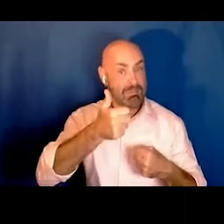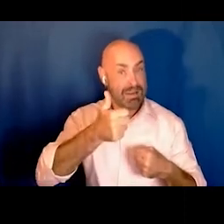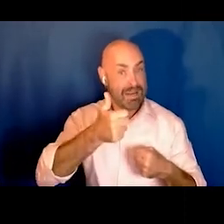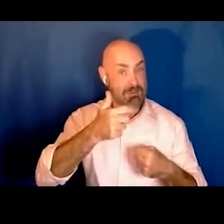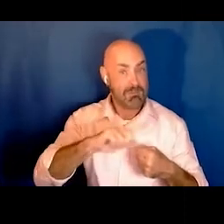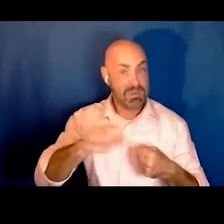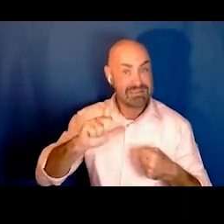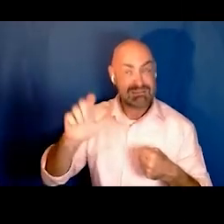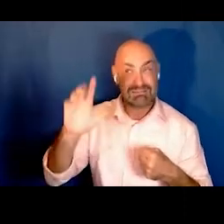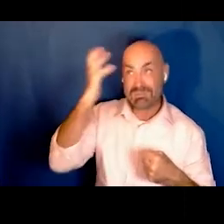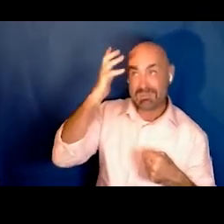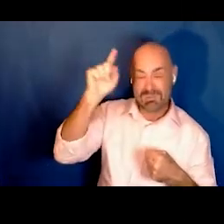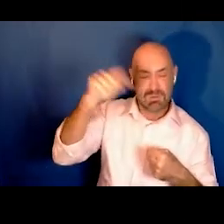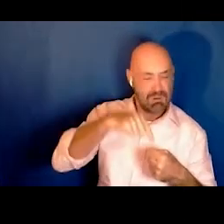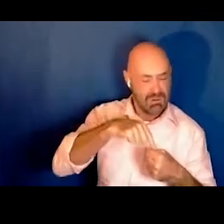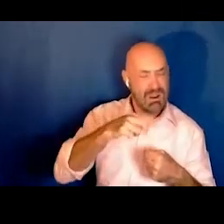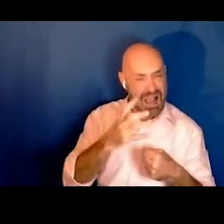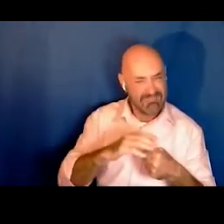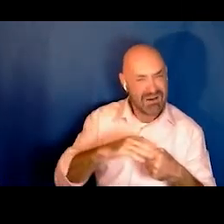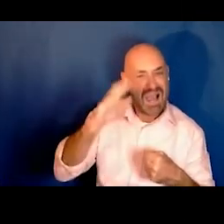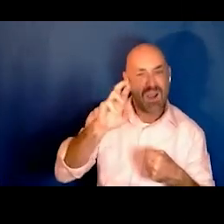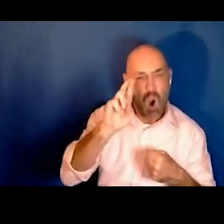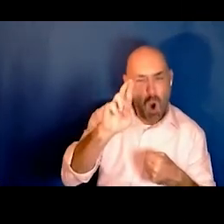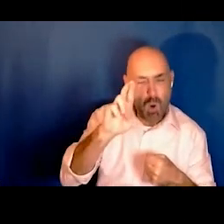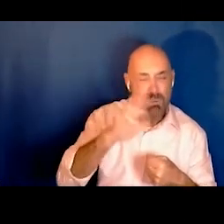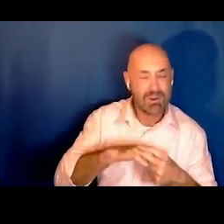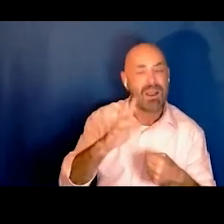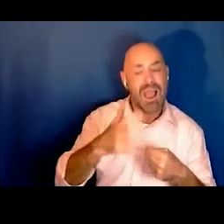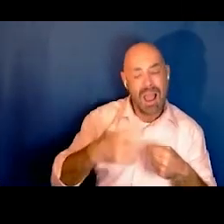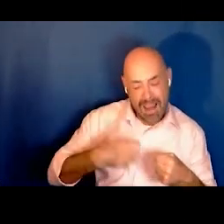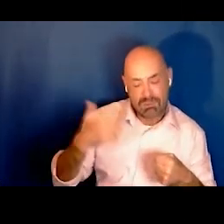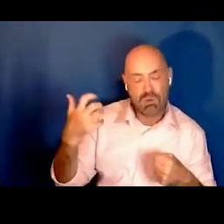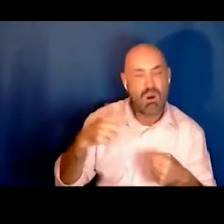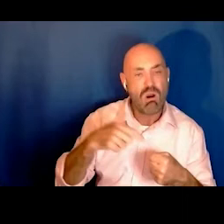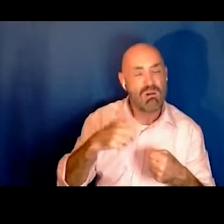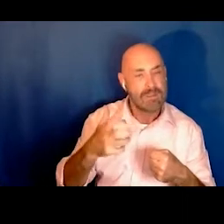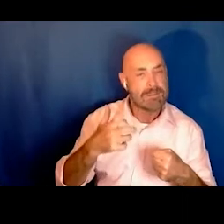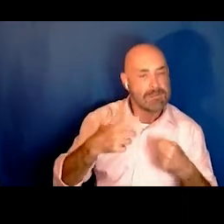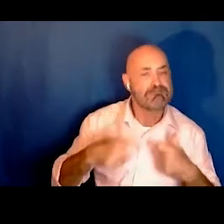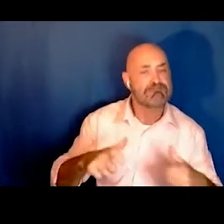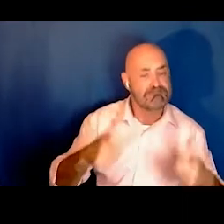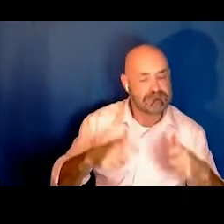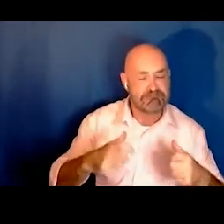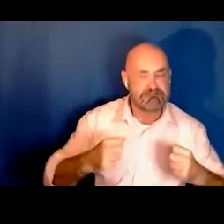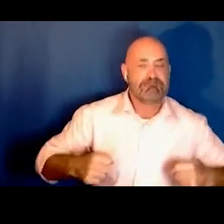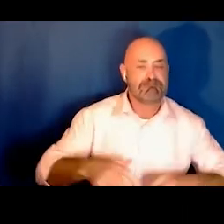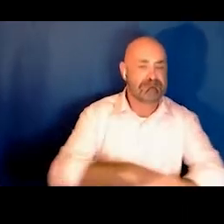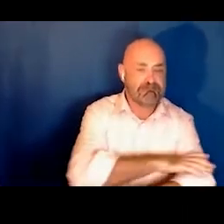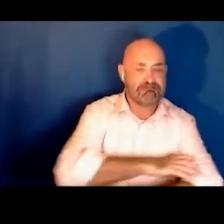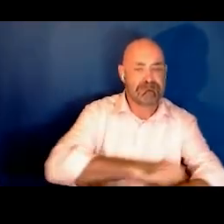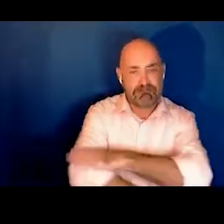hope, meaningfulness, and also things like anger that are also driving them to act in ways we'll look at later.